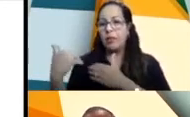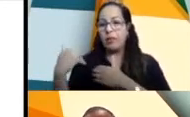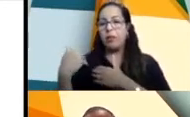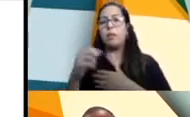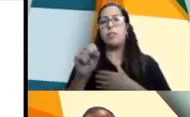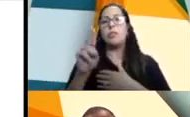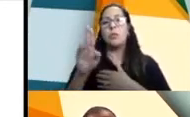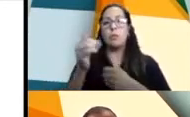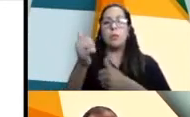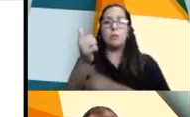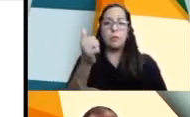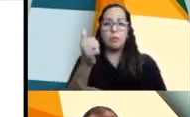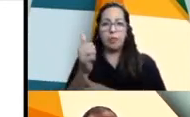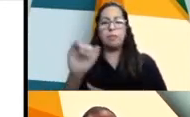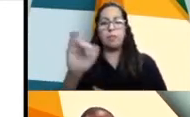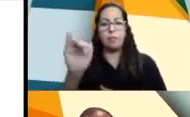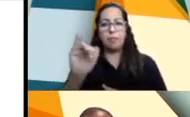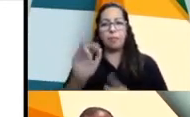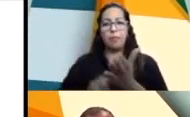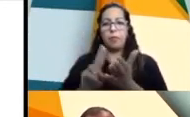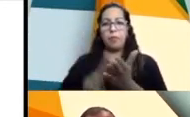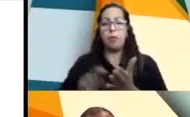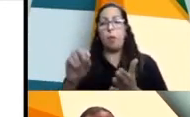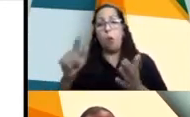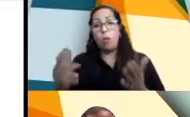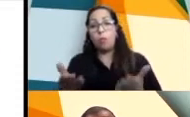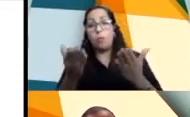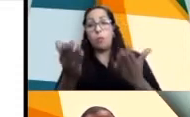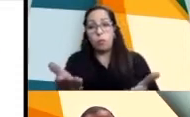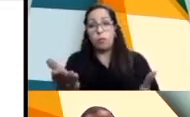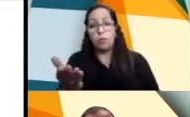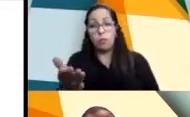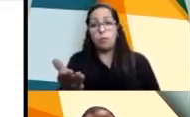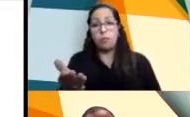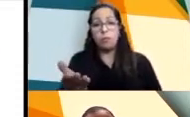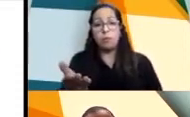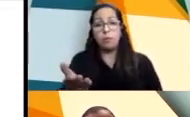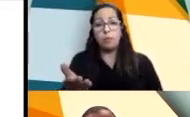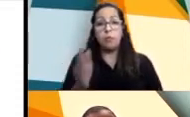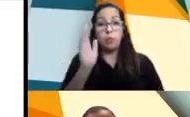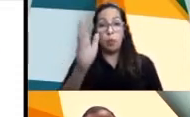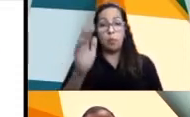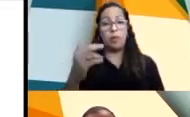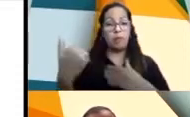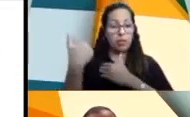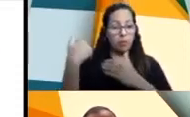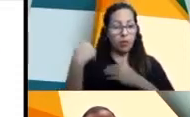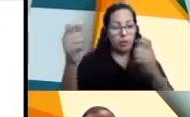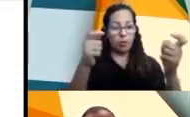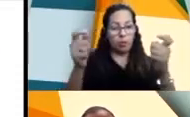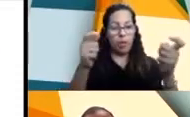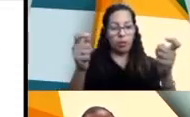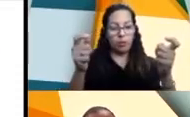but the proponents or the program manager will be responsible to manage or